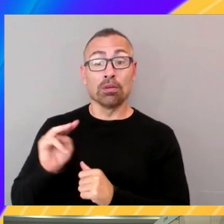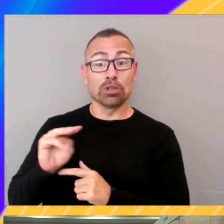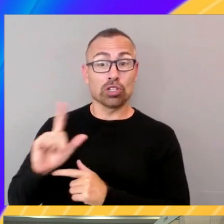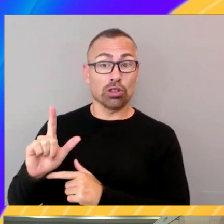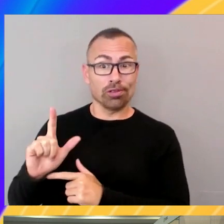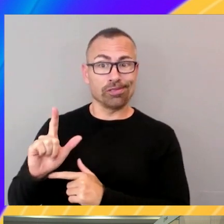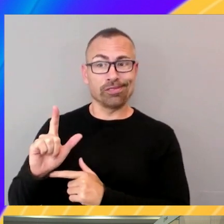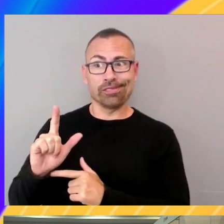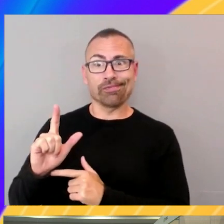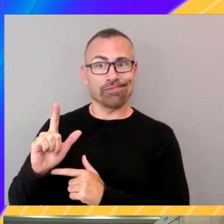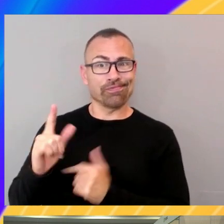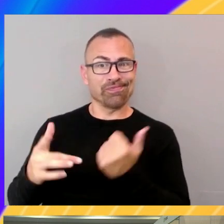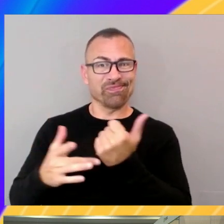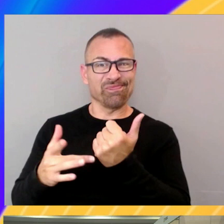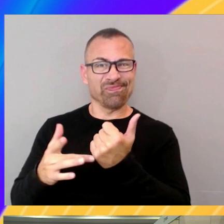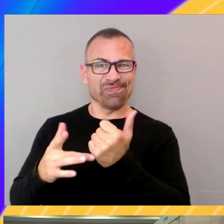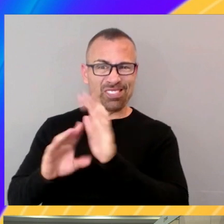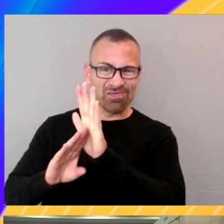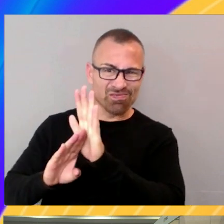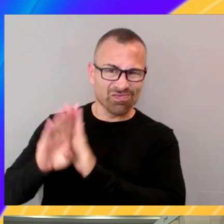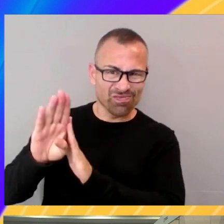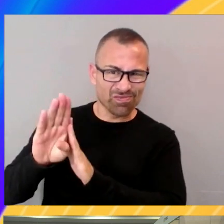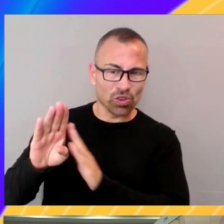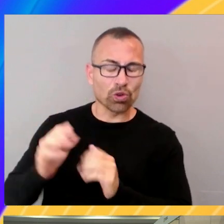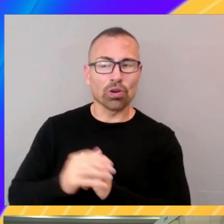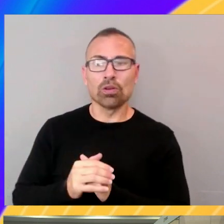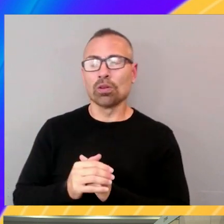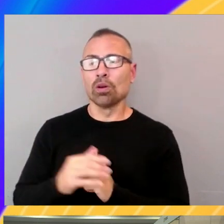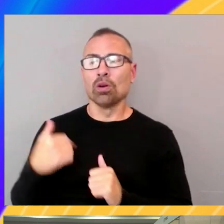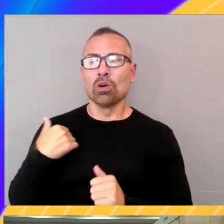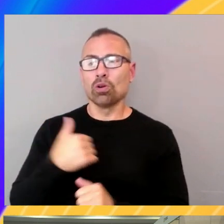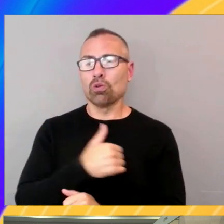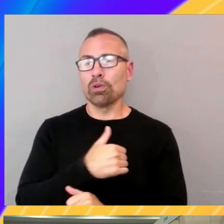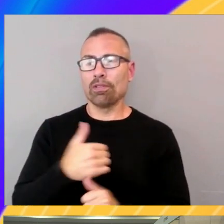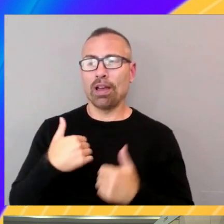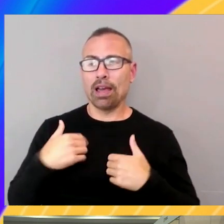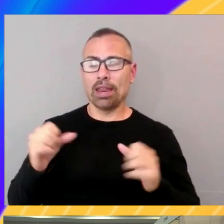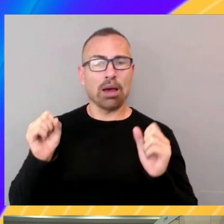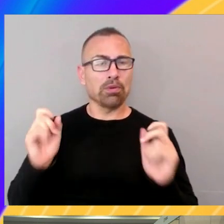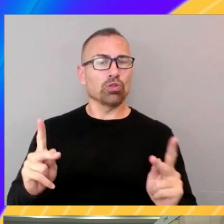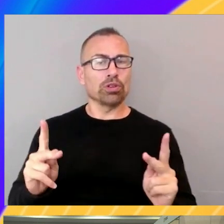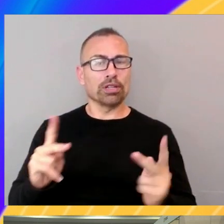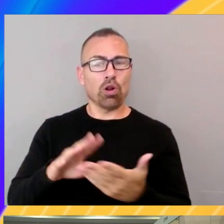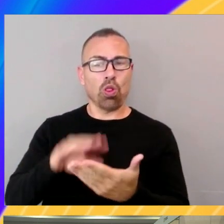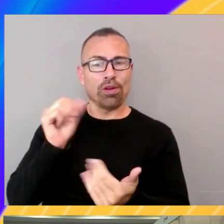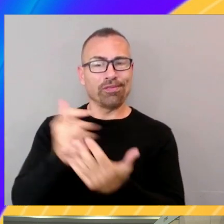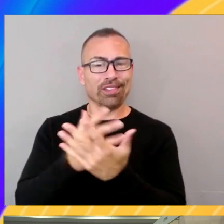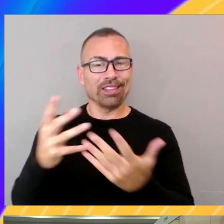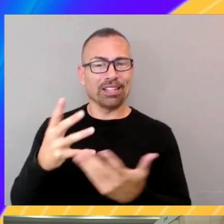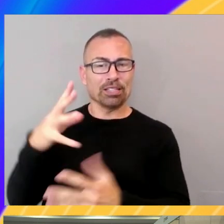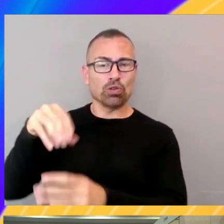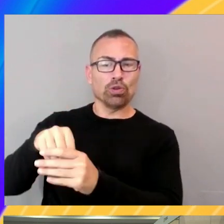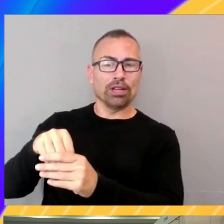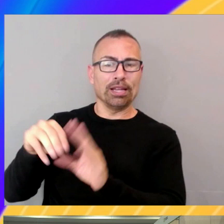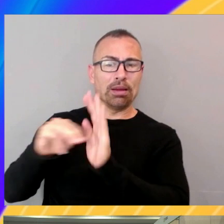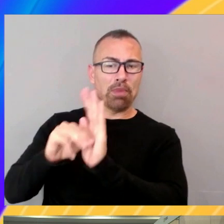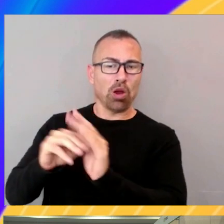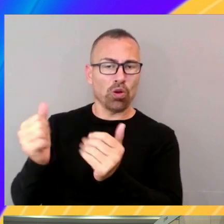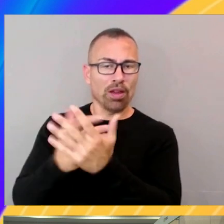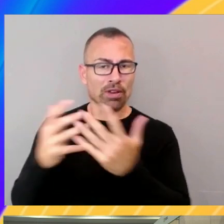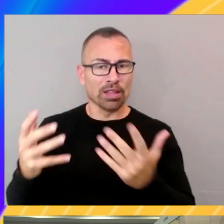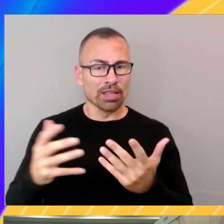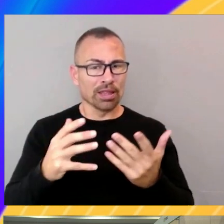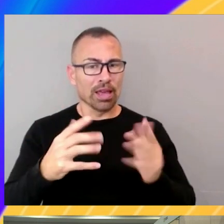of had the opportunity to kind of learn like everything that goes into the model and everything that's coming out of the model. And then when